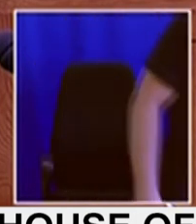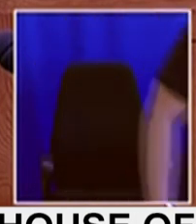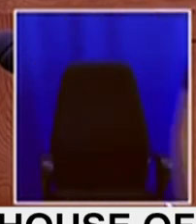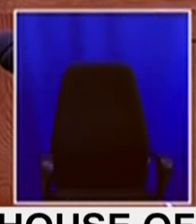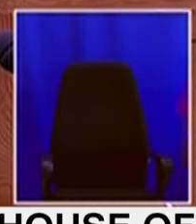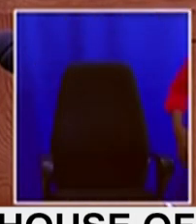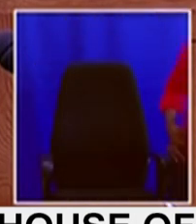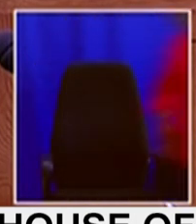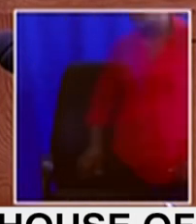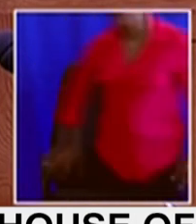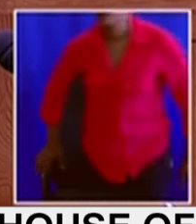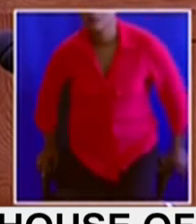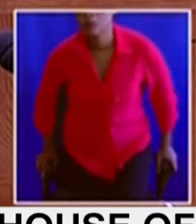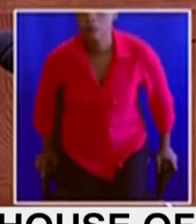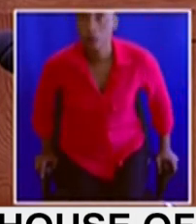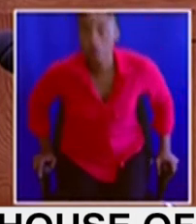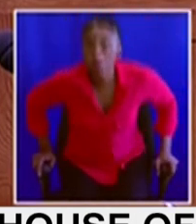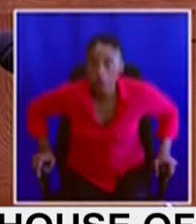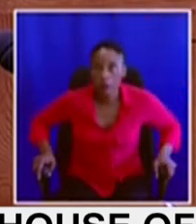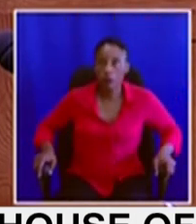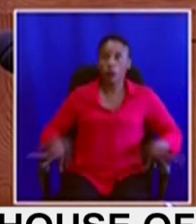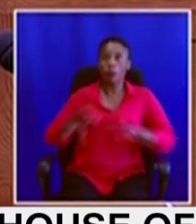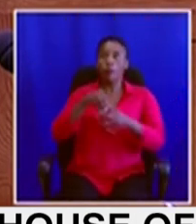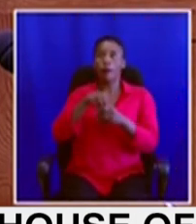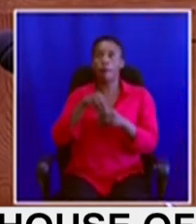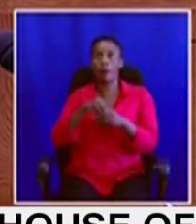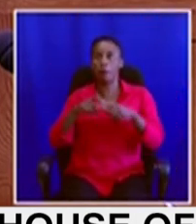valuable contributions of progressive men and women.